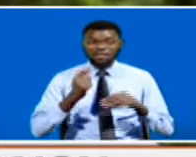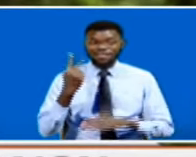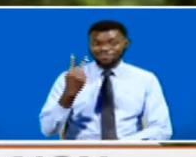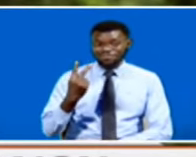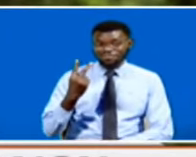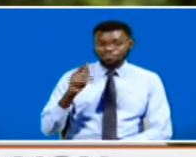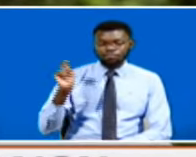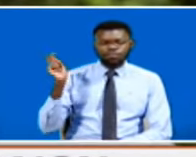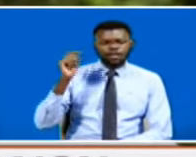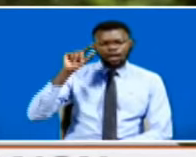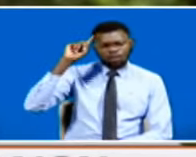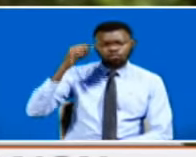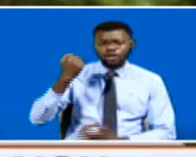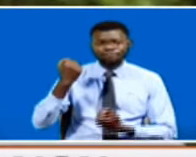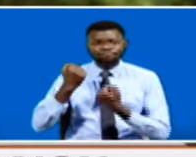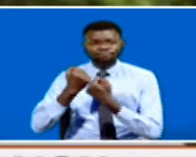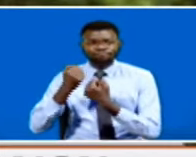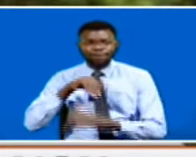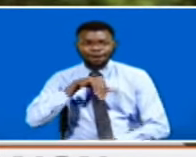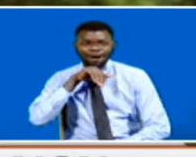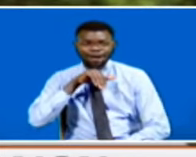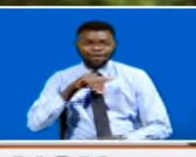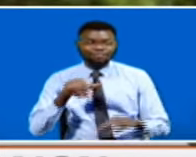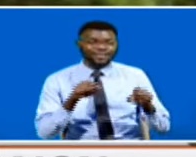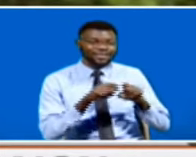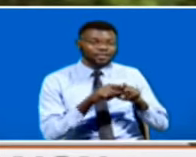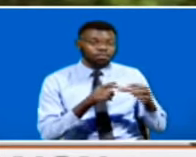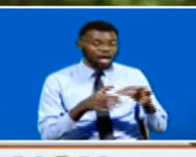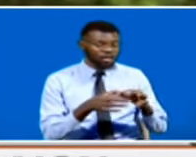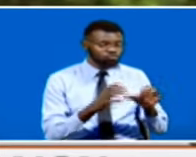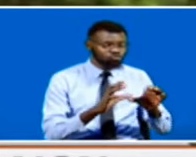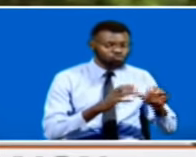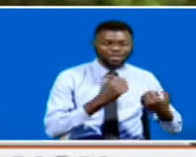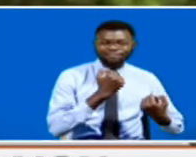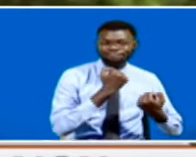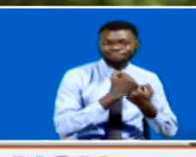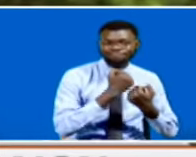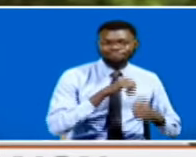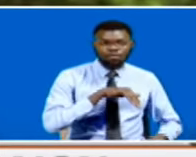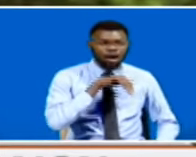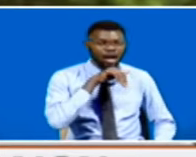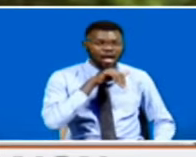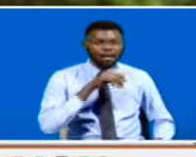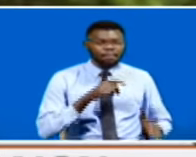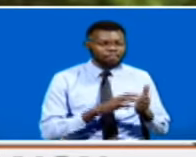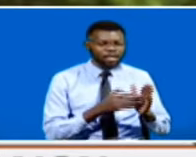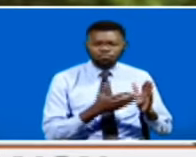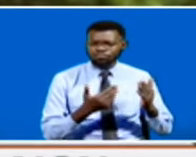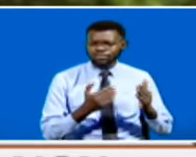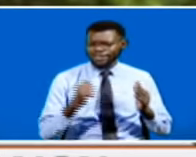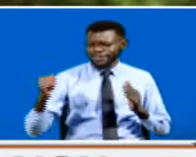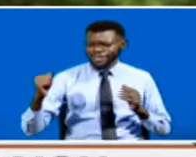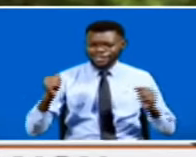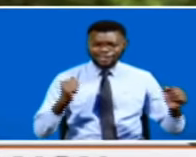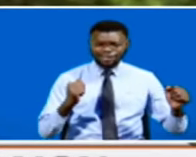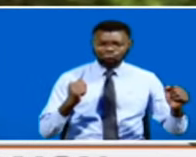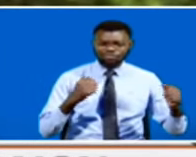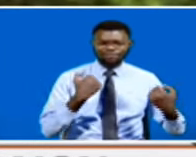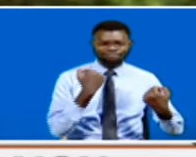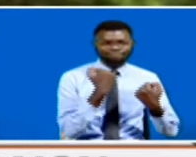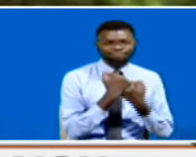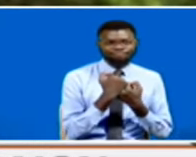government. Raila has the backing of Azimio. It is a bipartisan